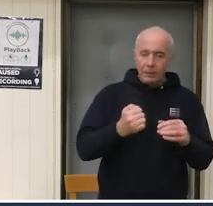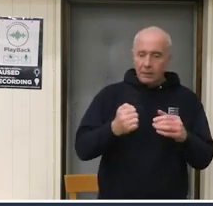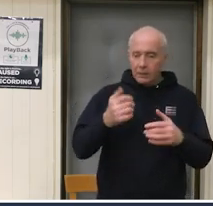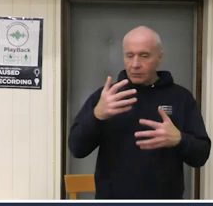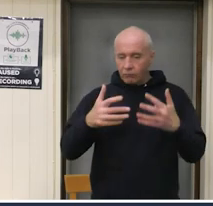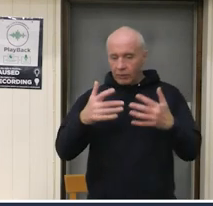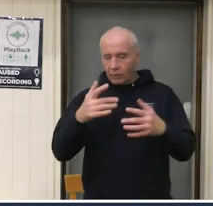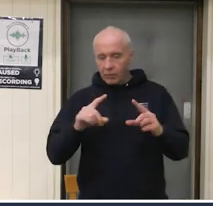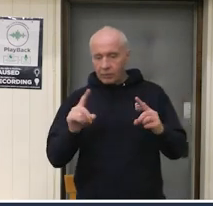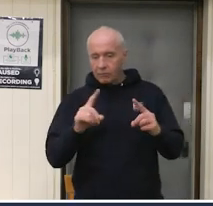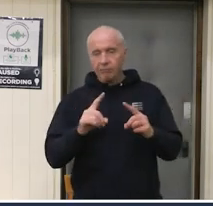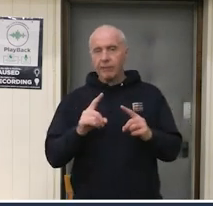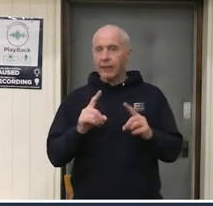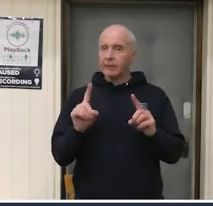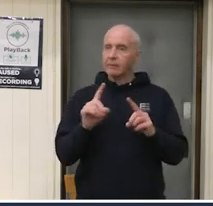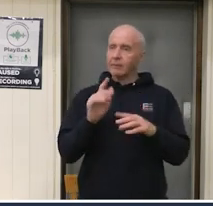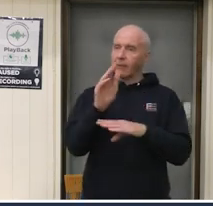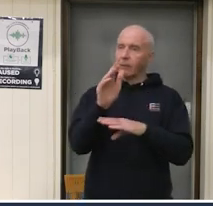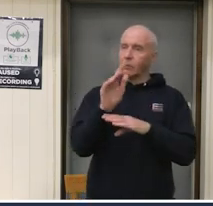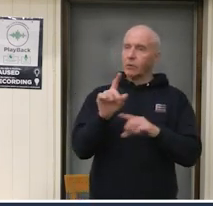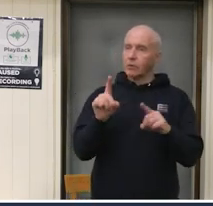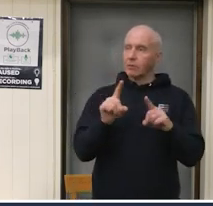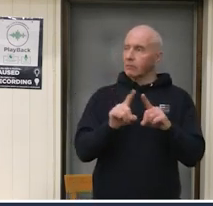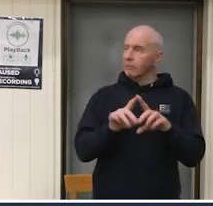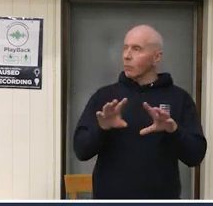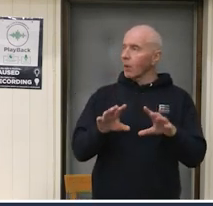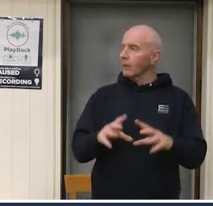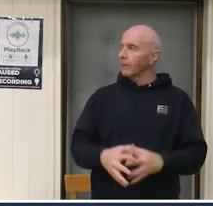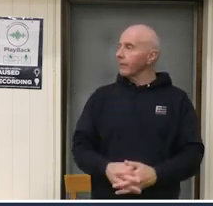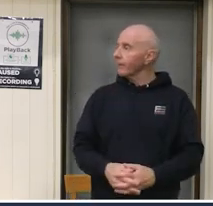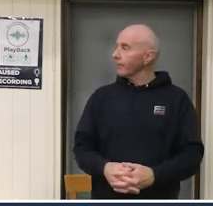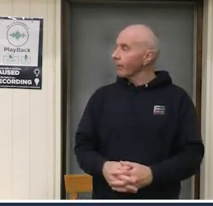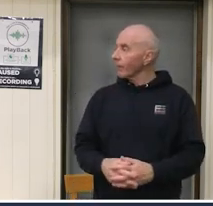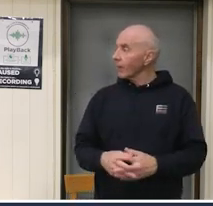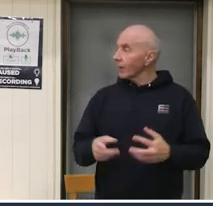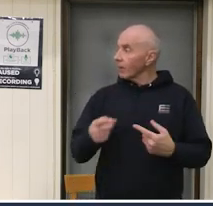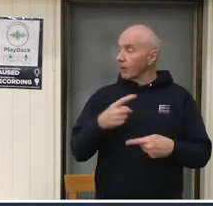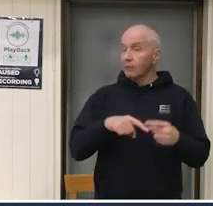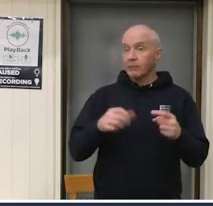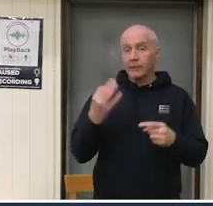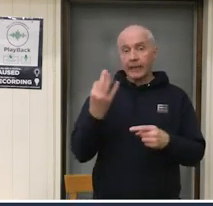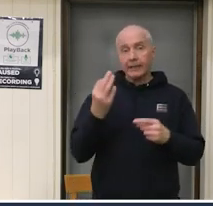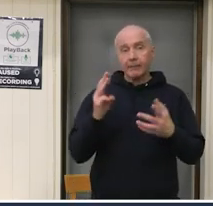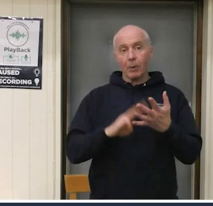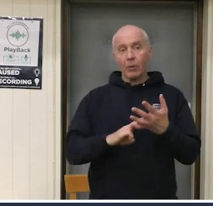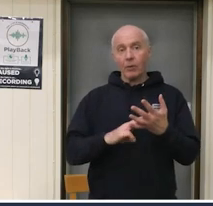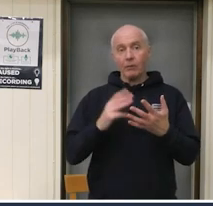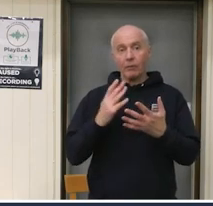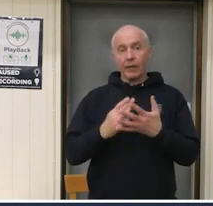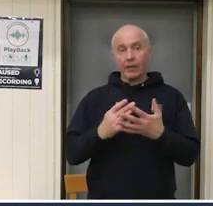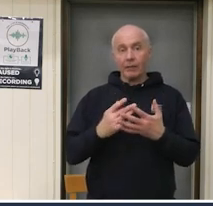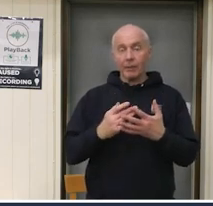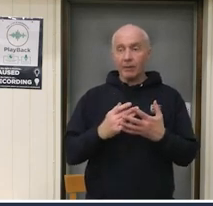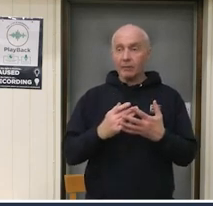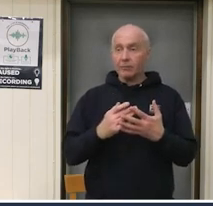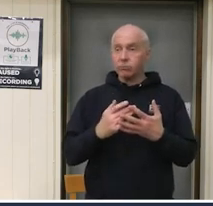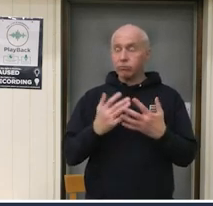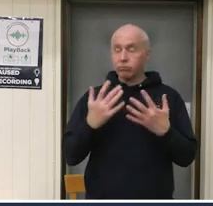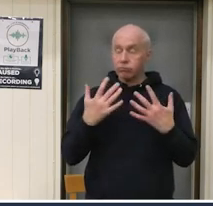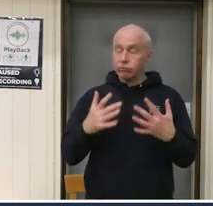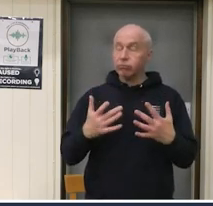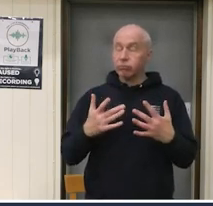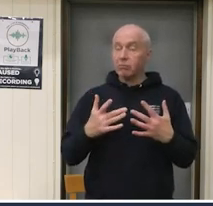and what that means for the future? So we've actually had a really amazing 18 months for fusion in general.